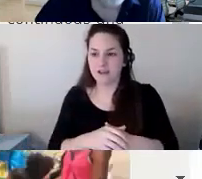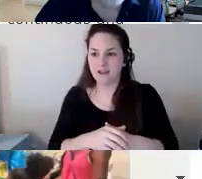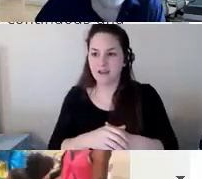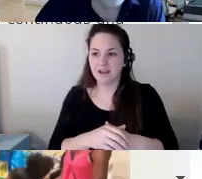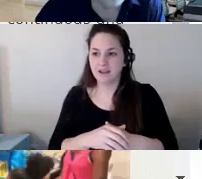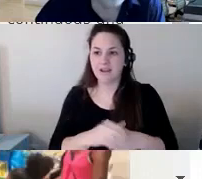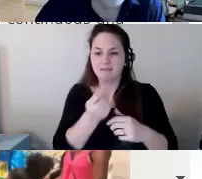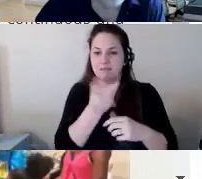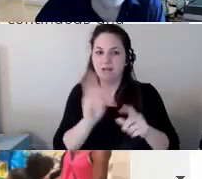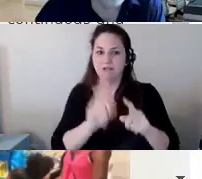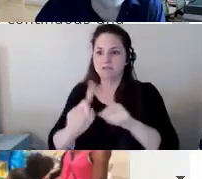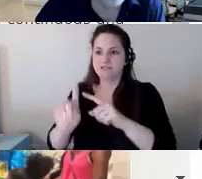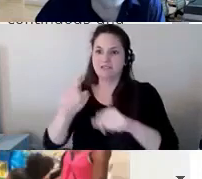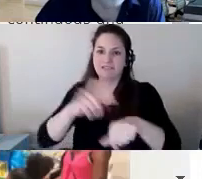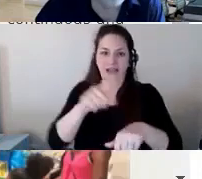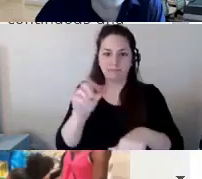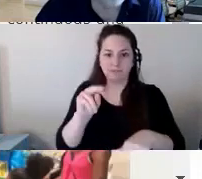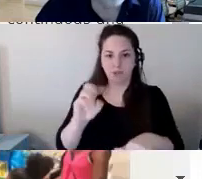can help you